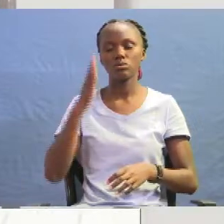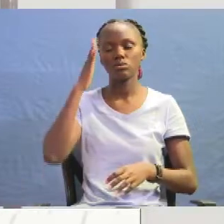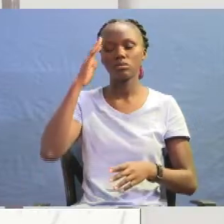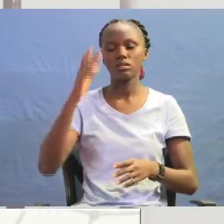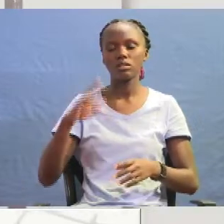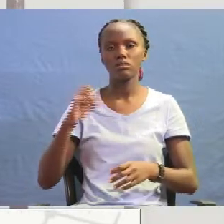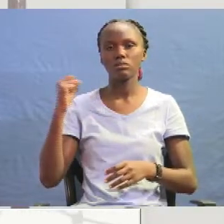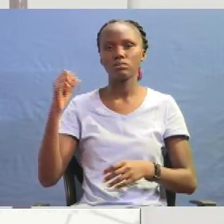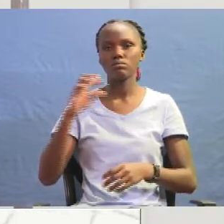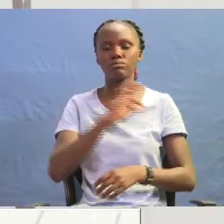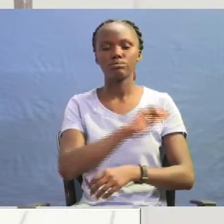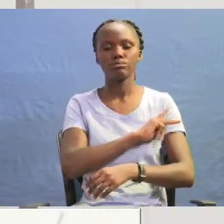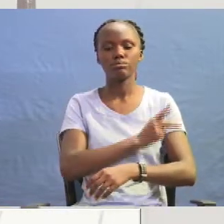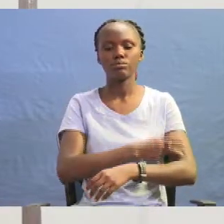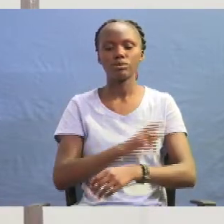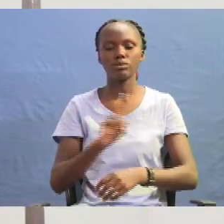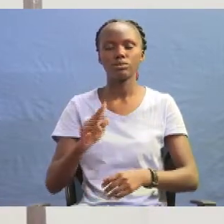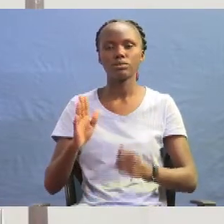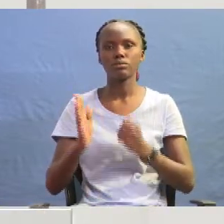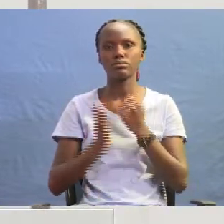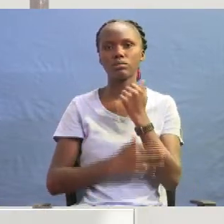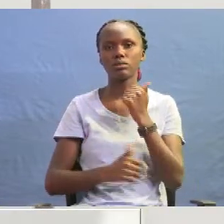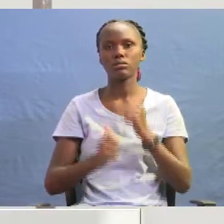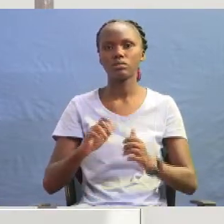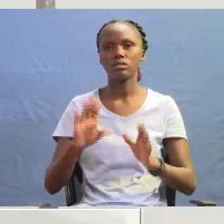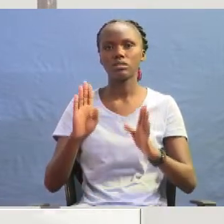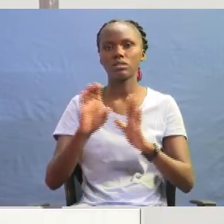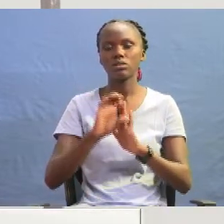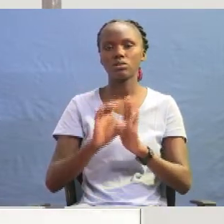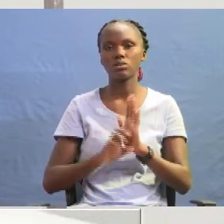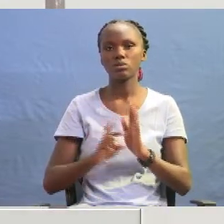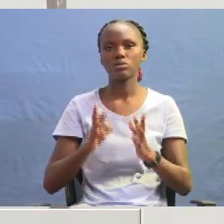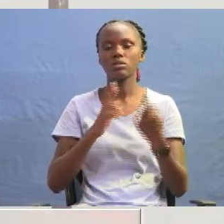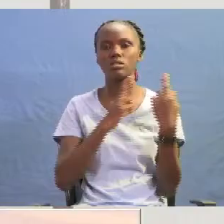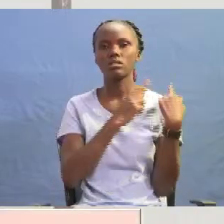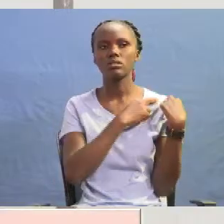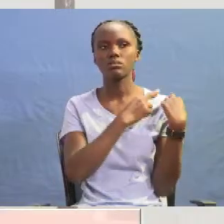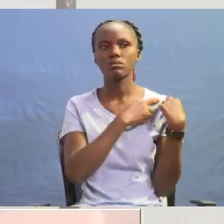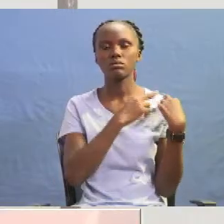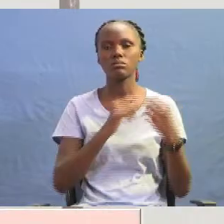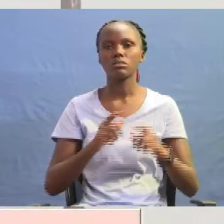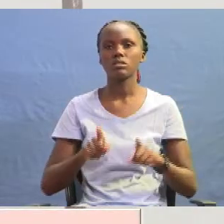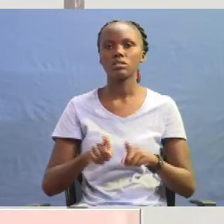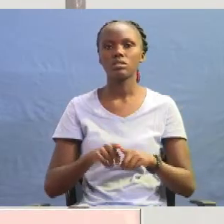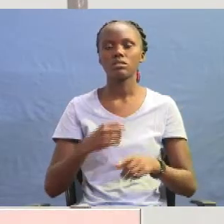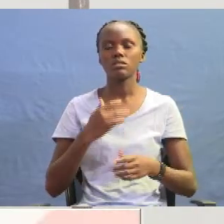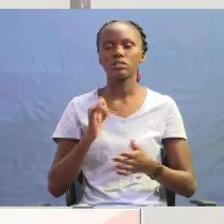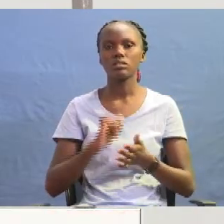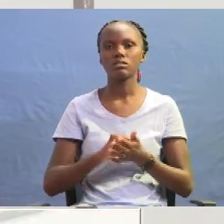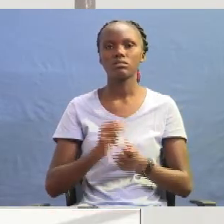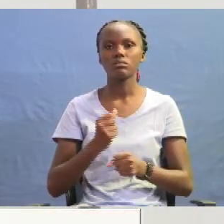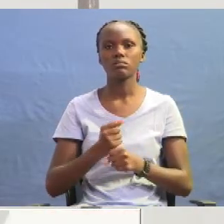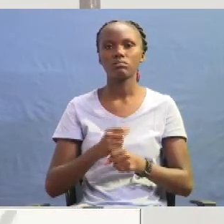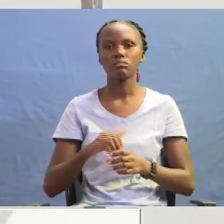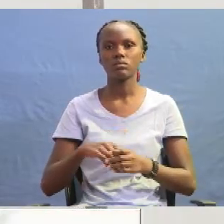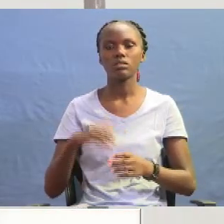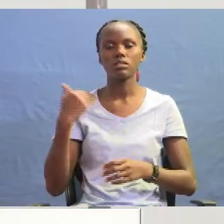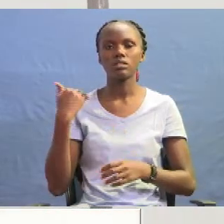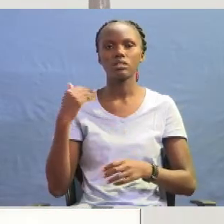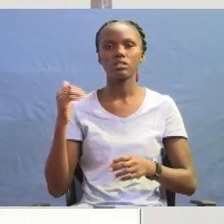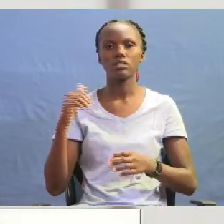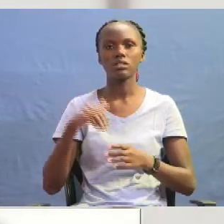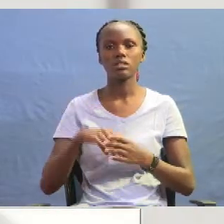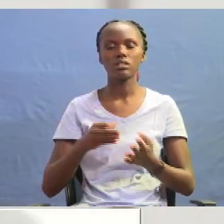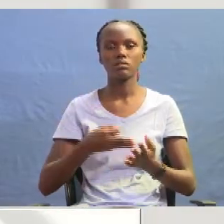of power and violation of the constitutional right, and amid mounting scrutiny on the